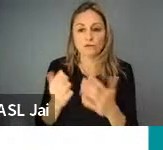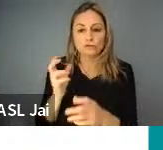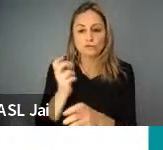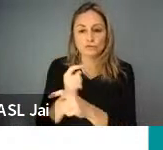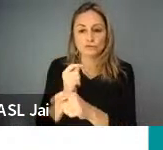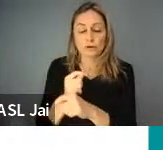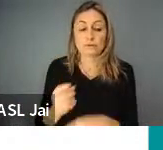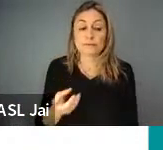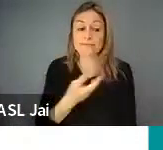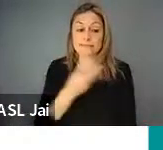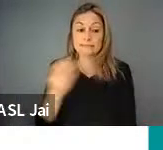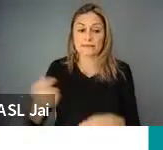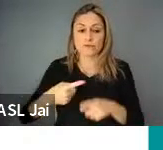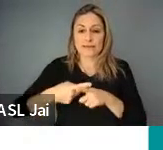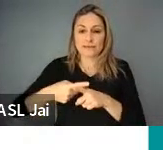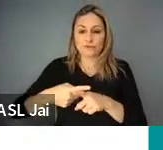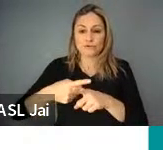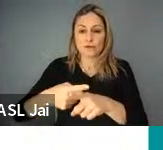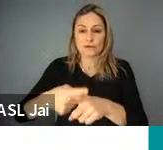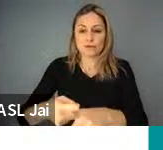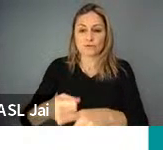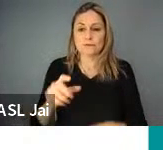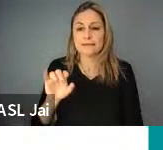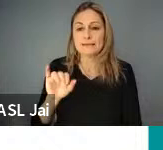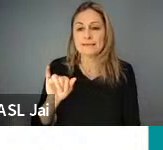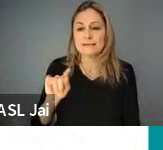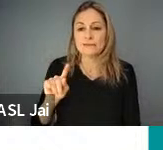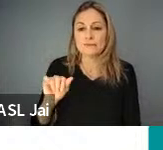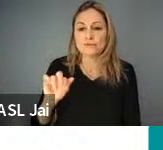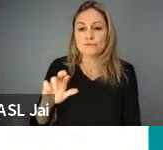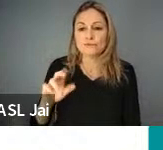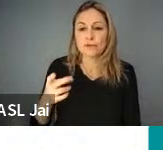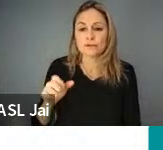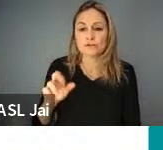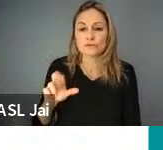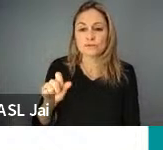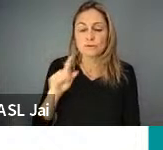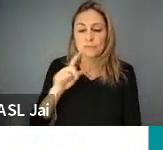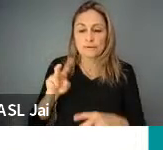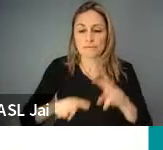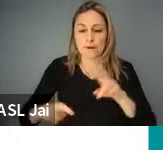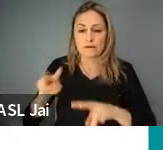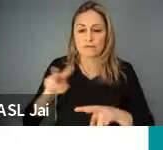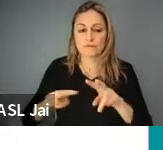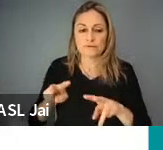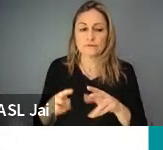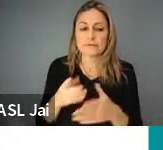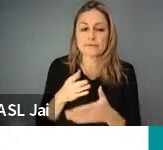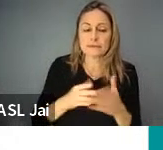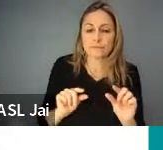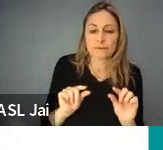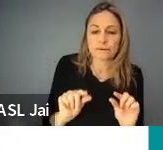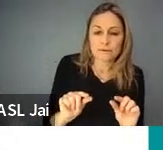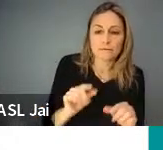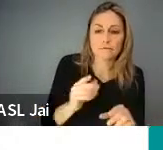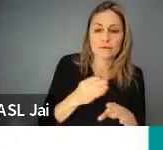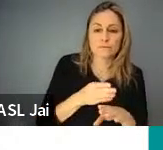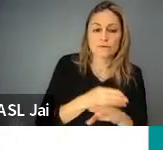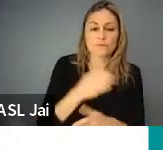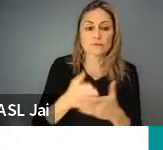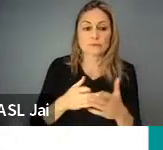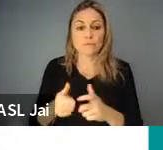be modified, some with minor improvements and others with more wholesale improvements.